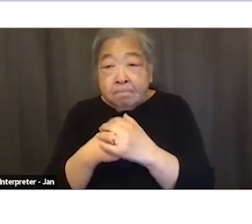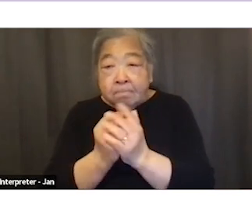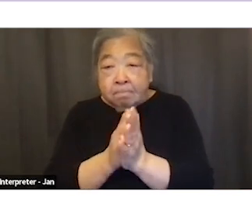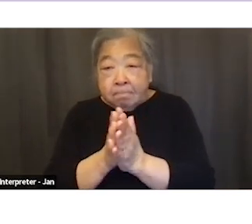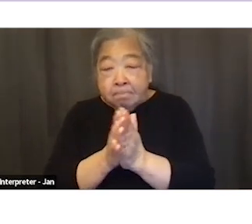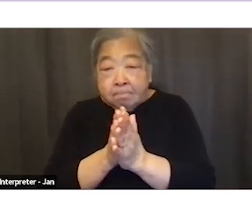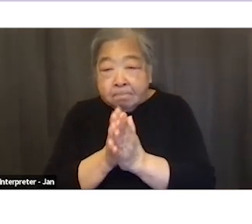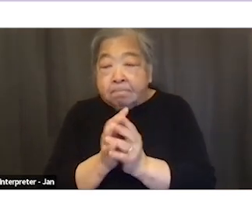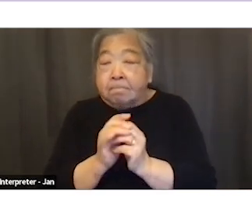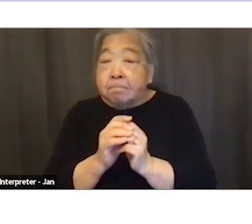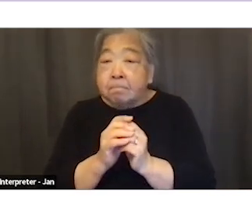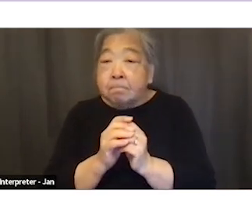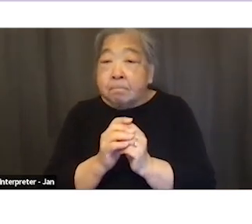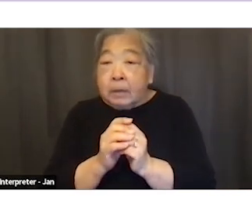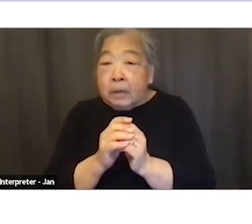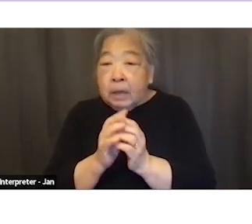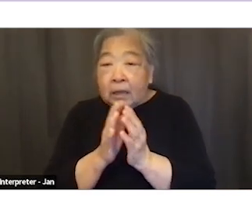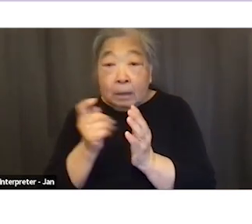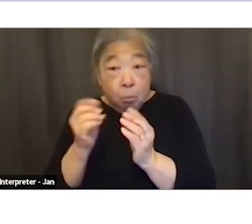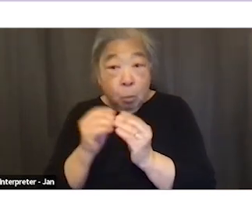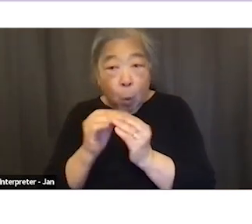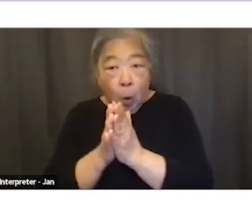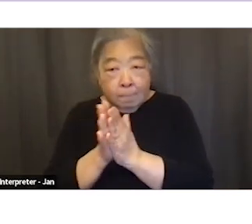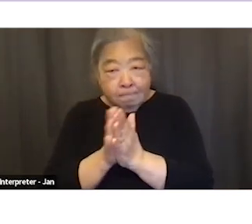and then rub them a little bit more